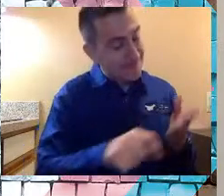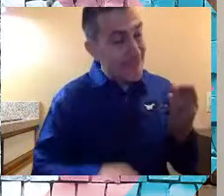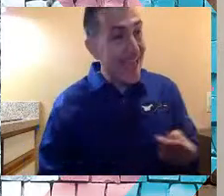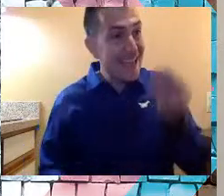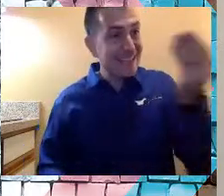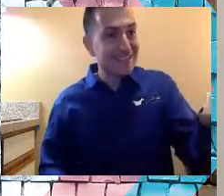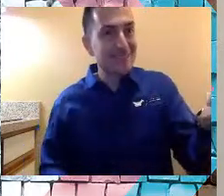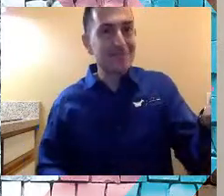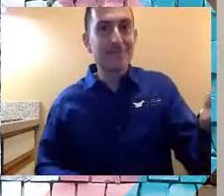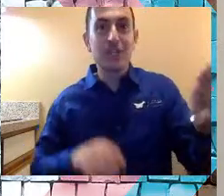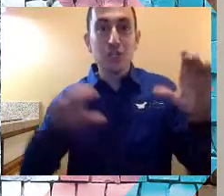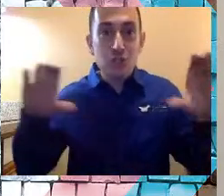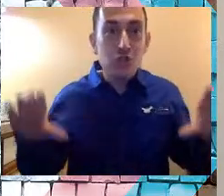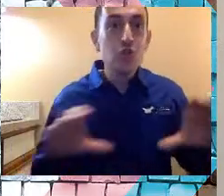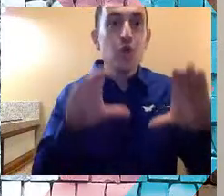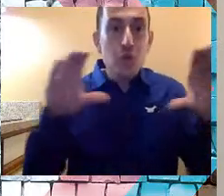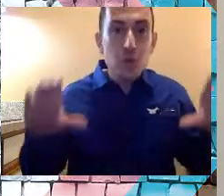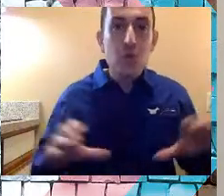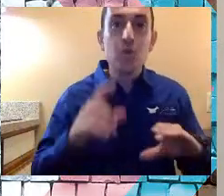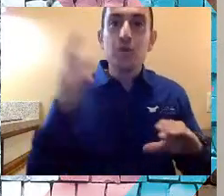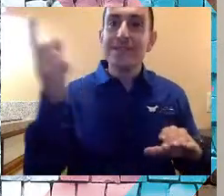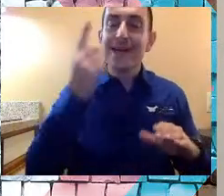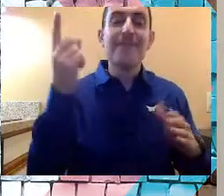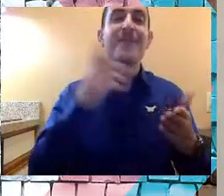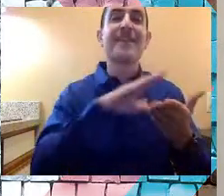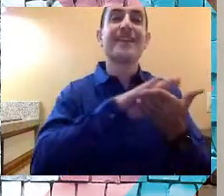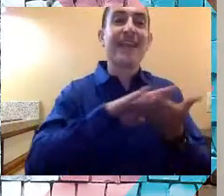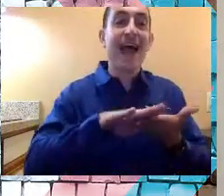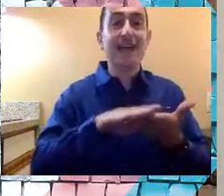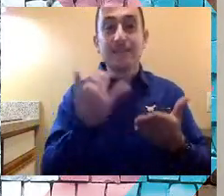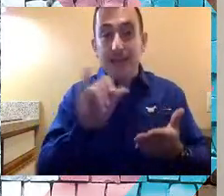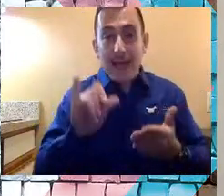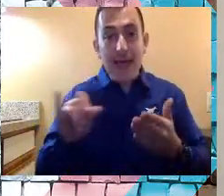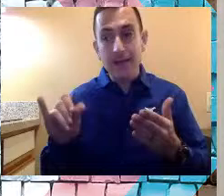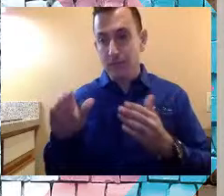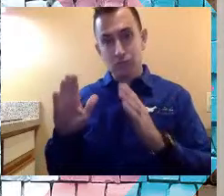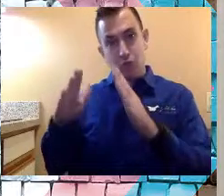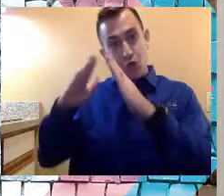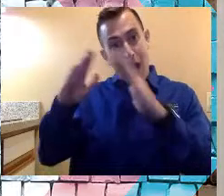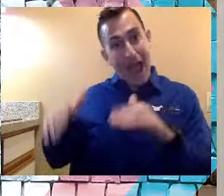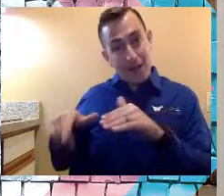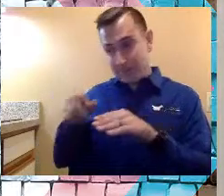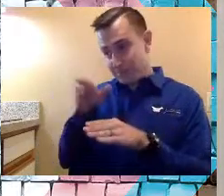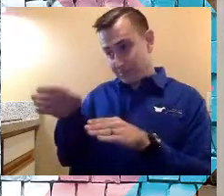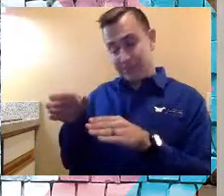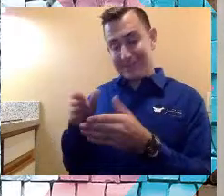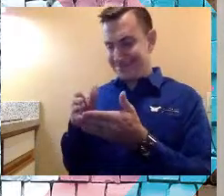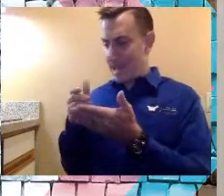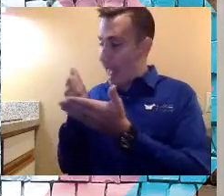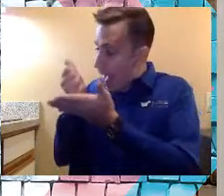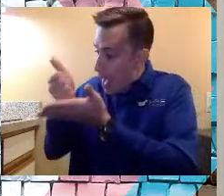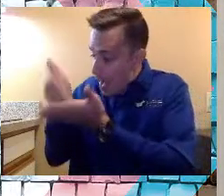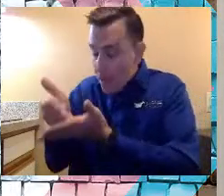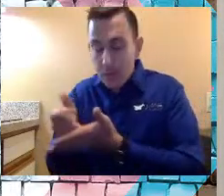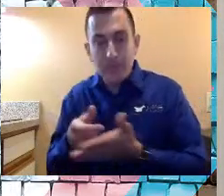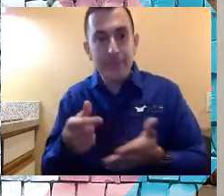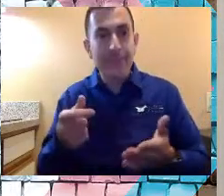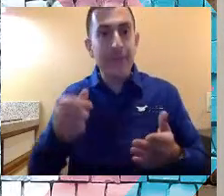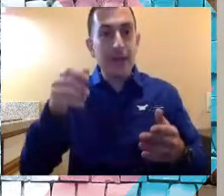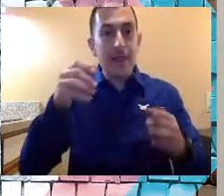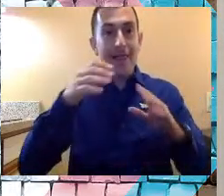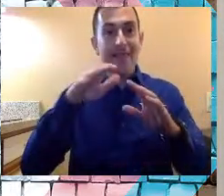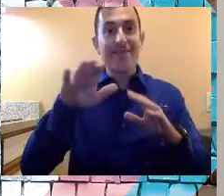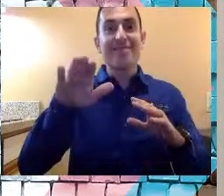Do something unexpected. You can help a neighbor sweep up the leaves. Or look